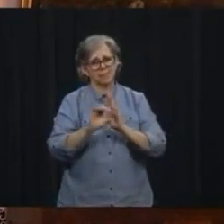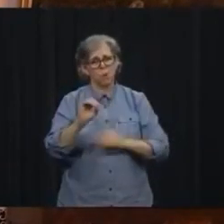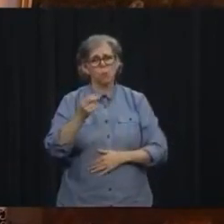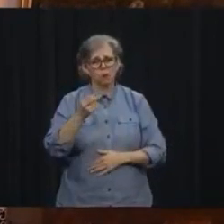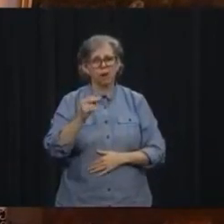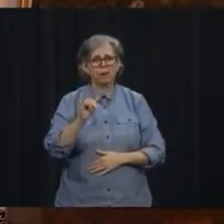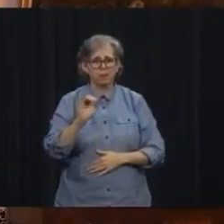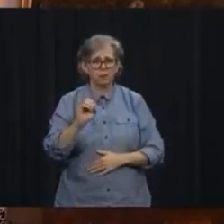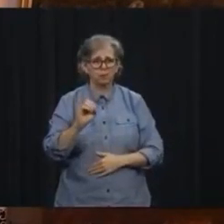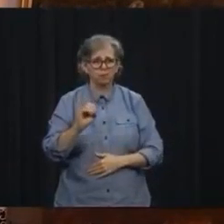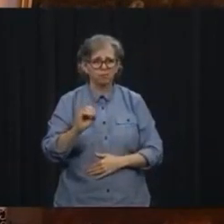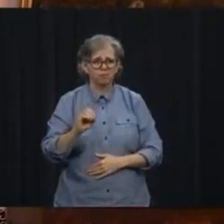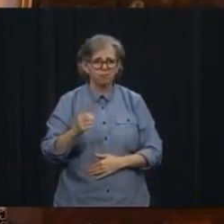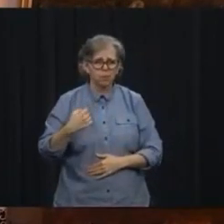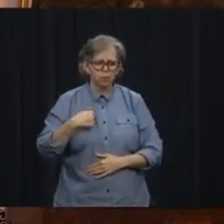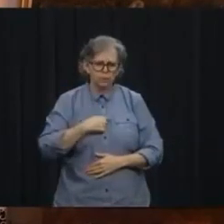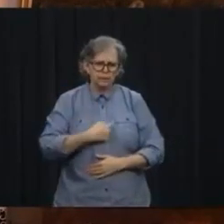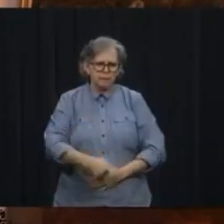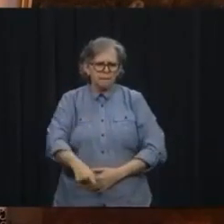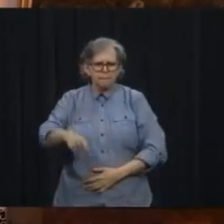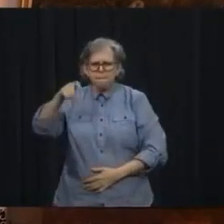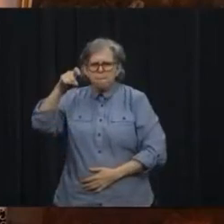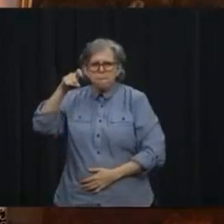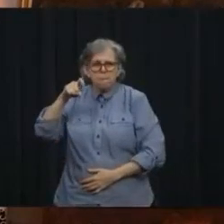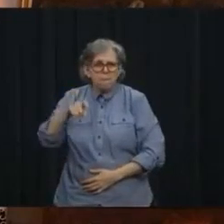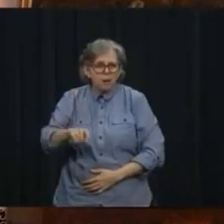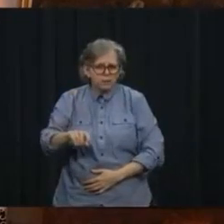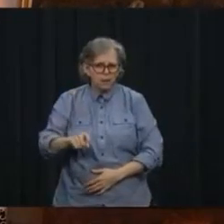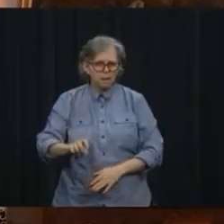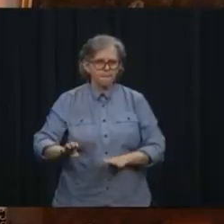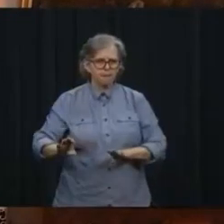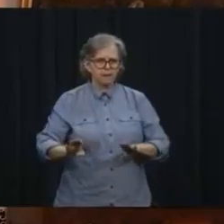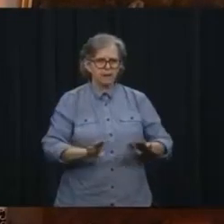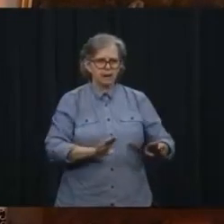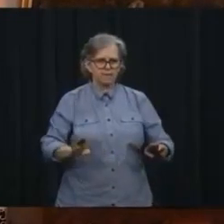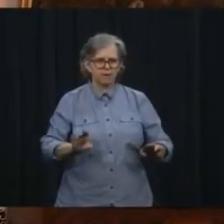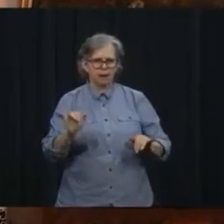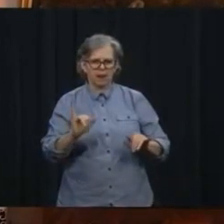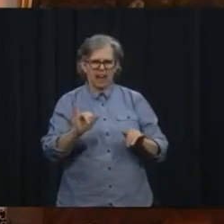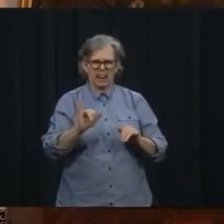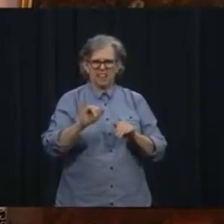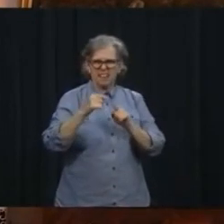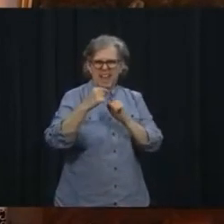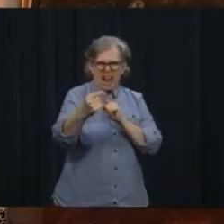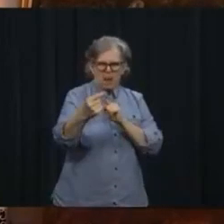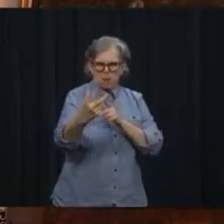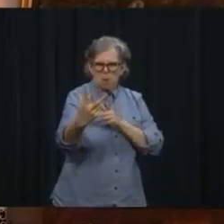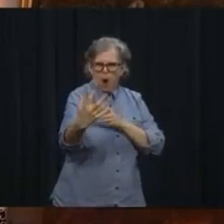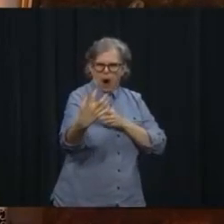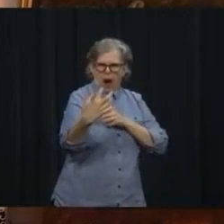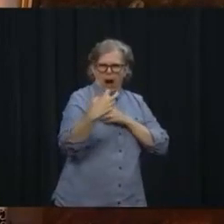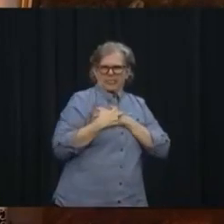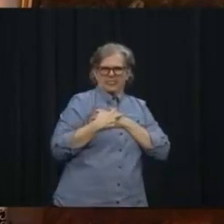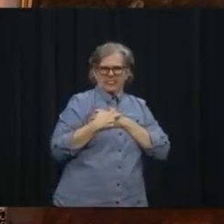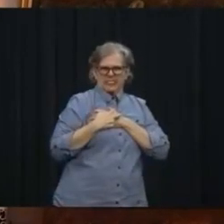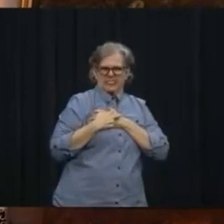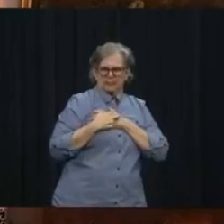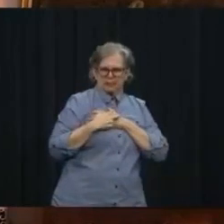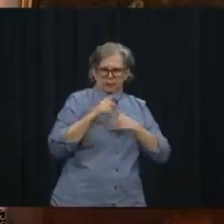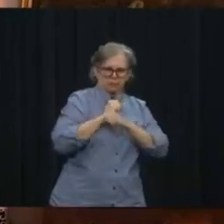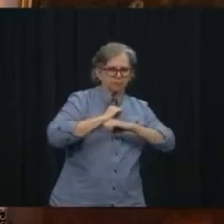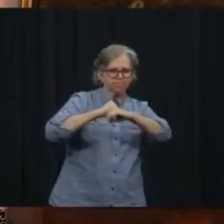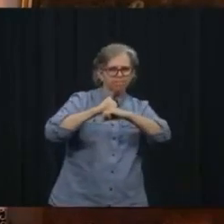So we need to focus on this. We need to focus on what we do as citizens to protect